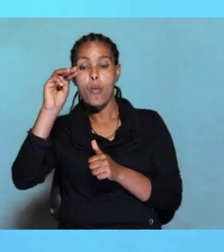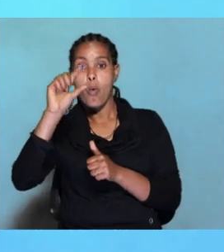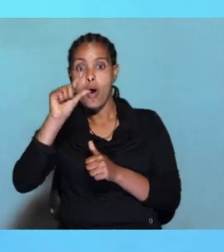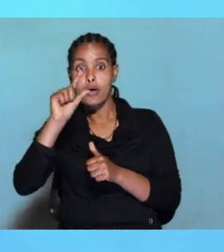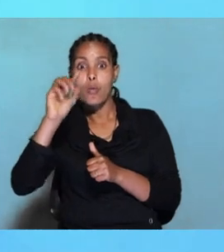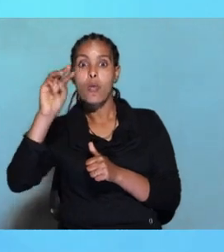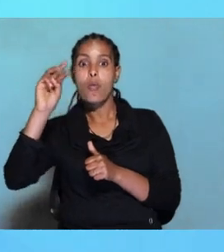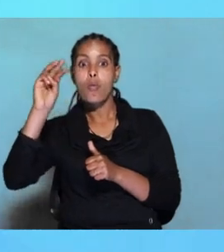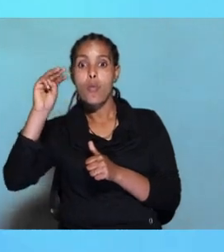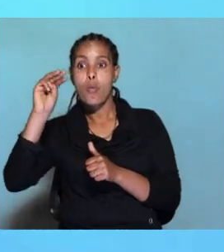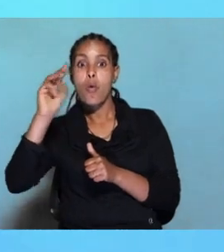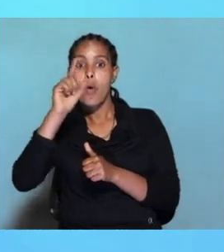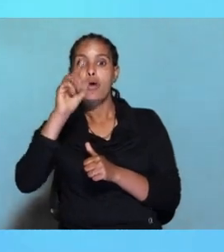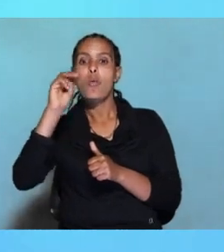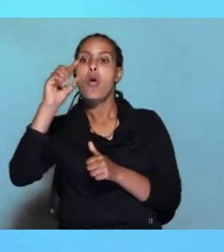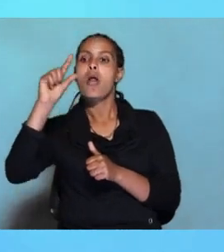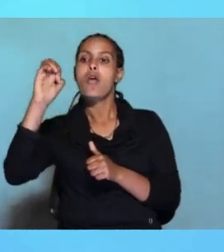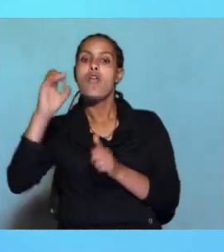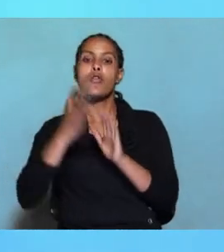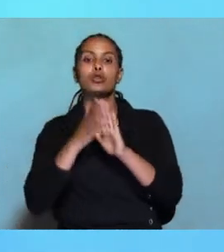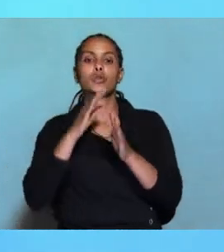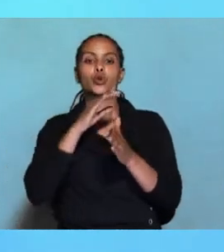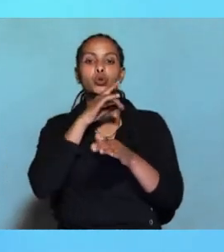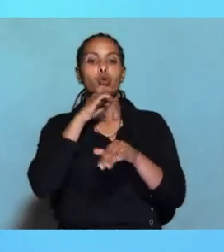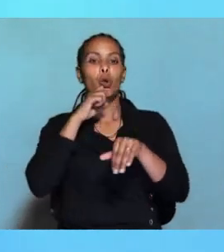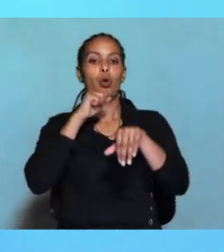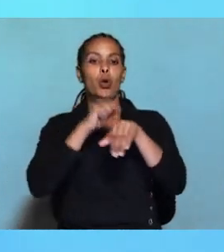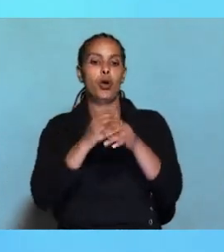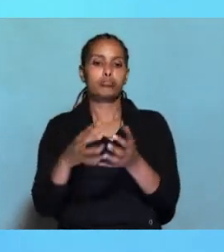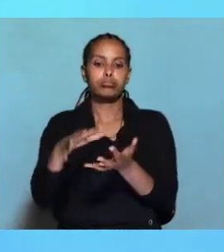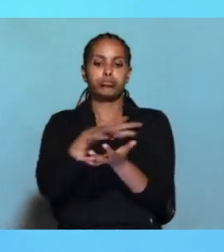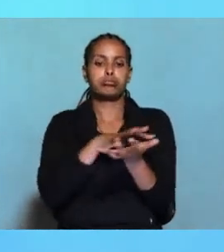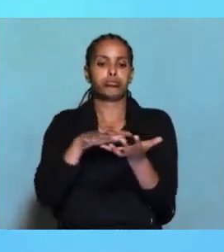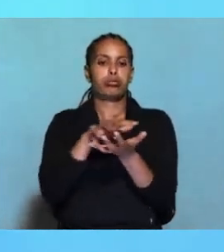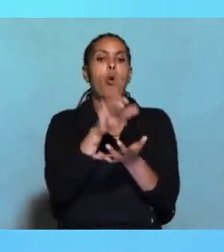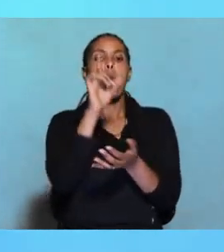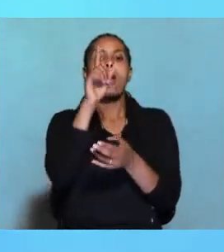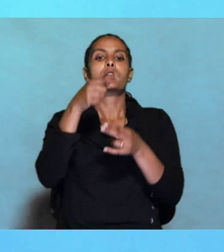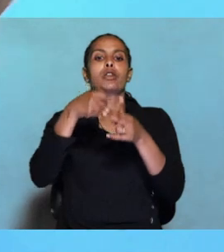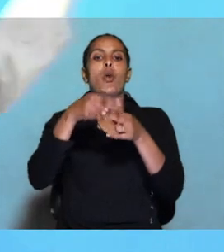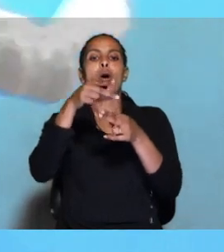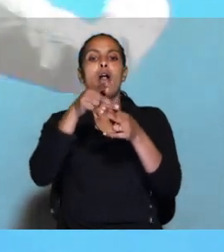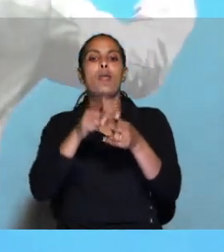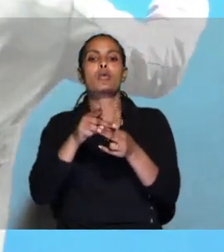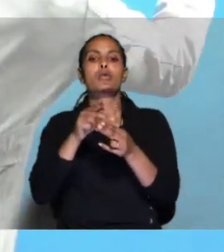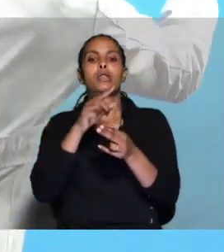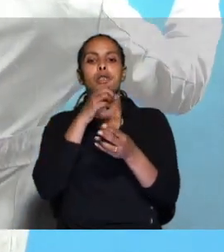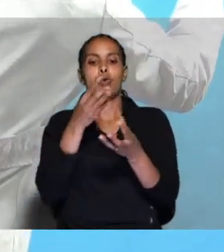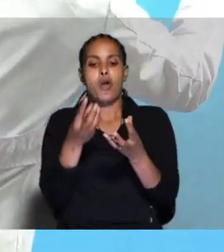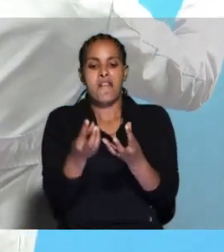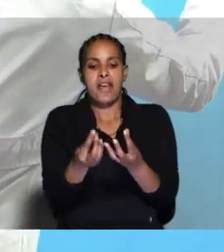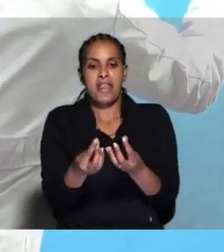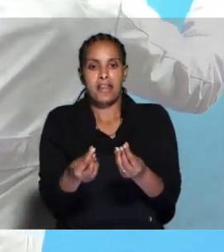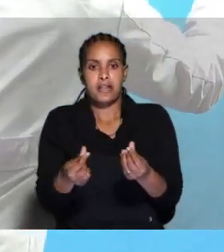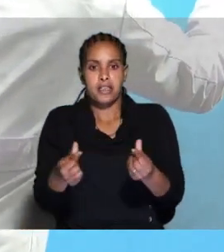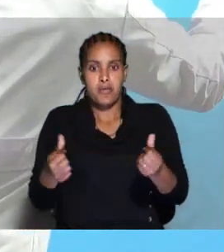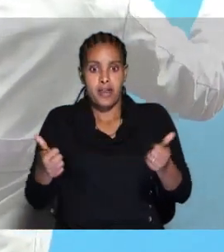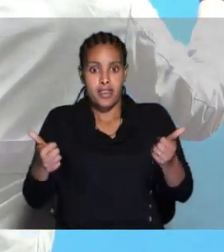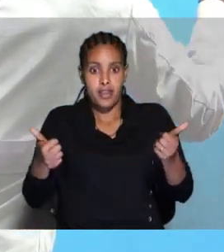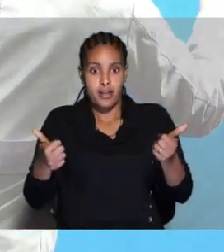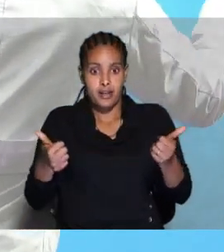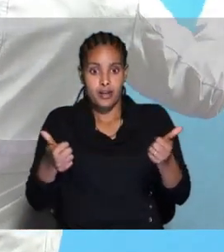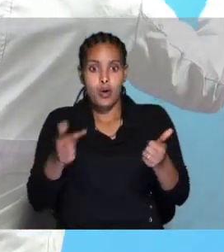means 1 mole of solute is dissolved in 1 kilogram of solvent. 1 mole of